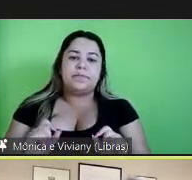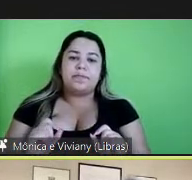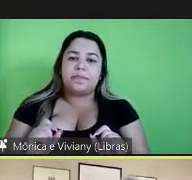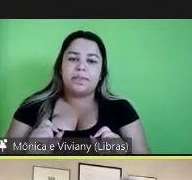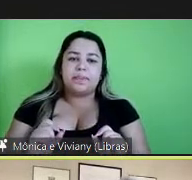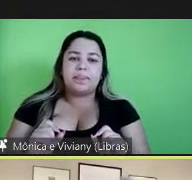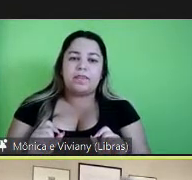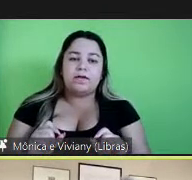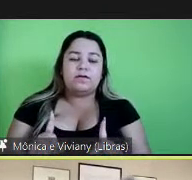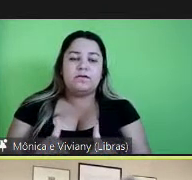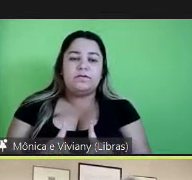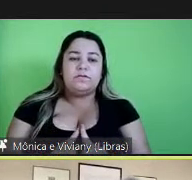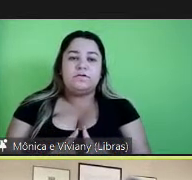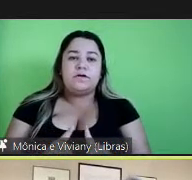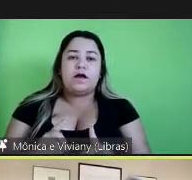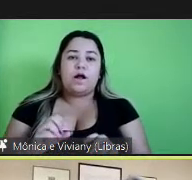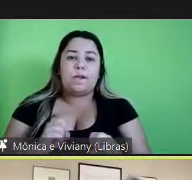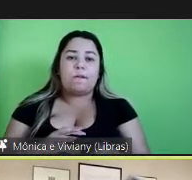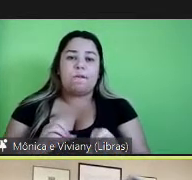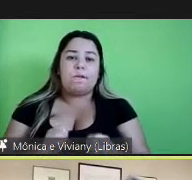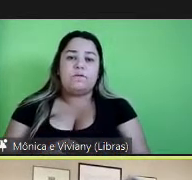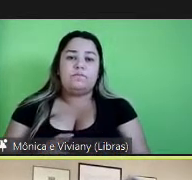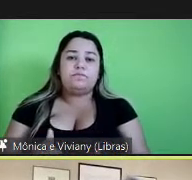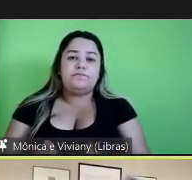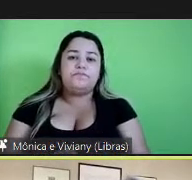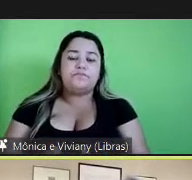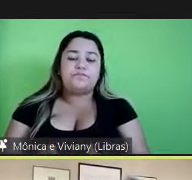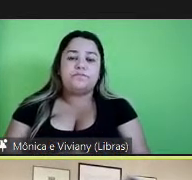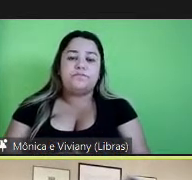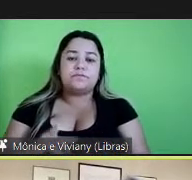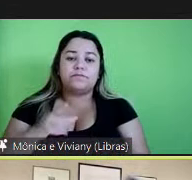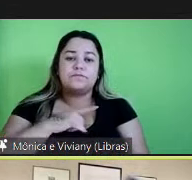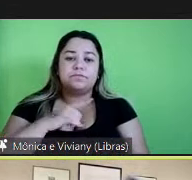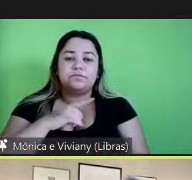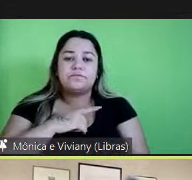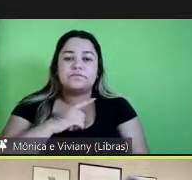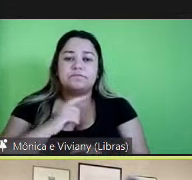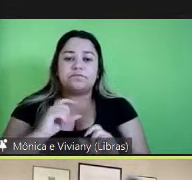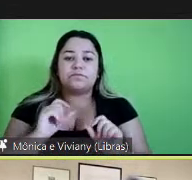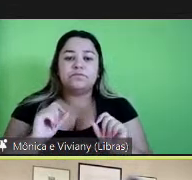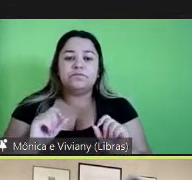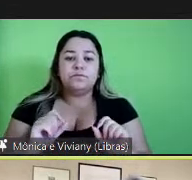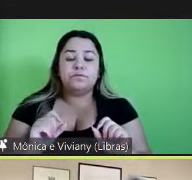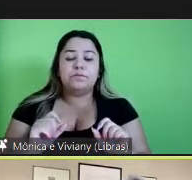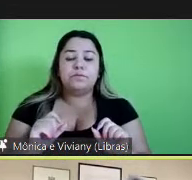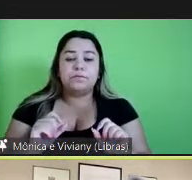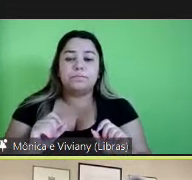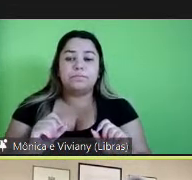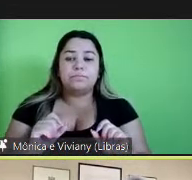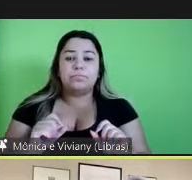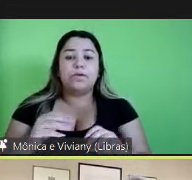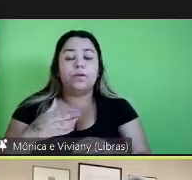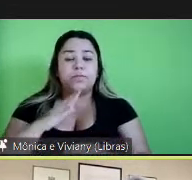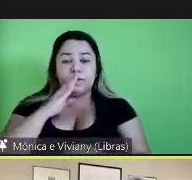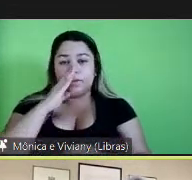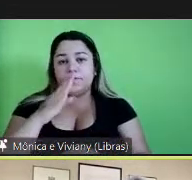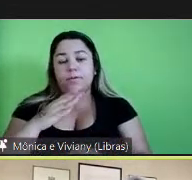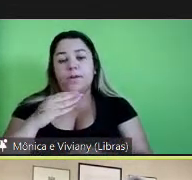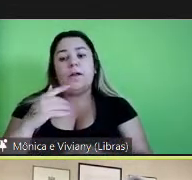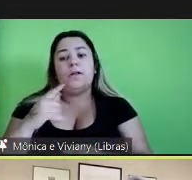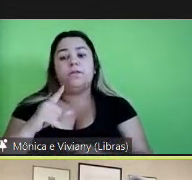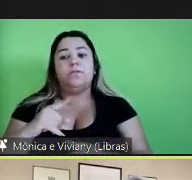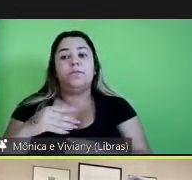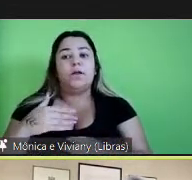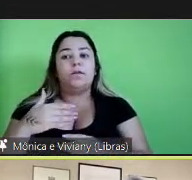about. The third key principle is that early intervention means that root causes of obesity need to be identified